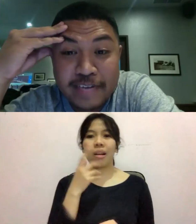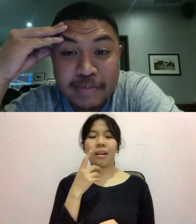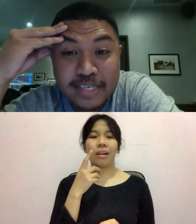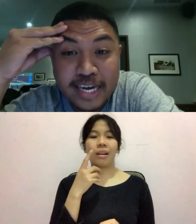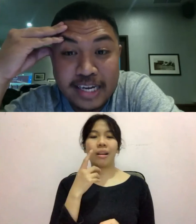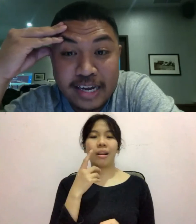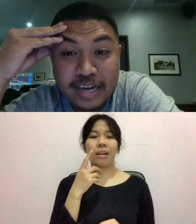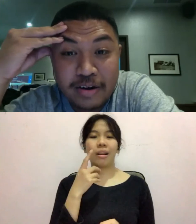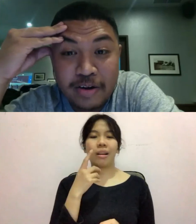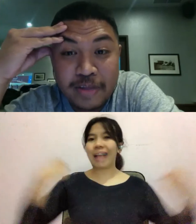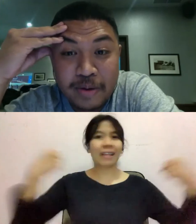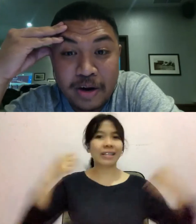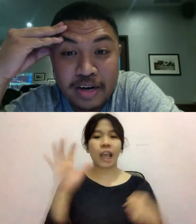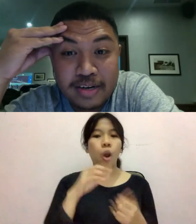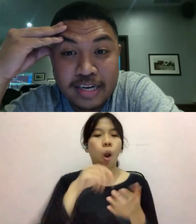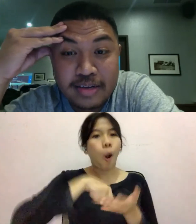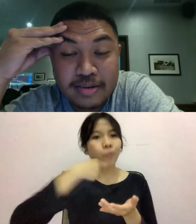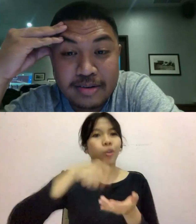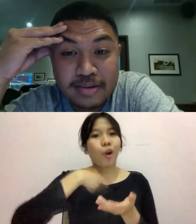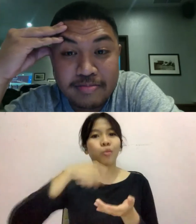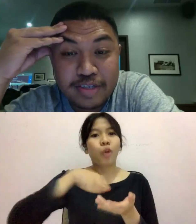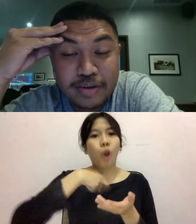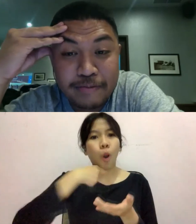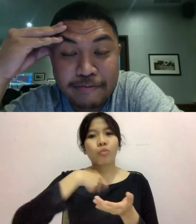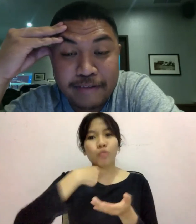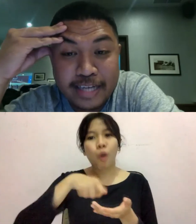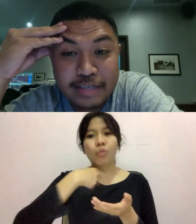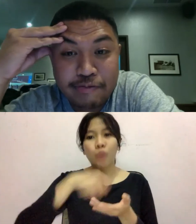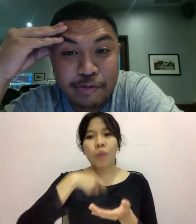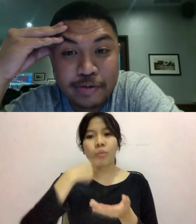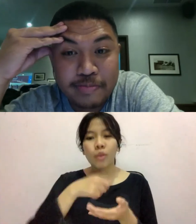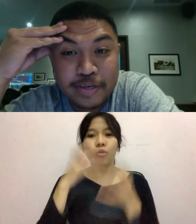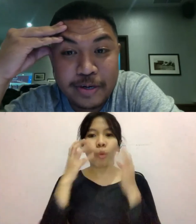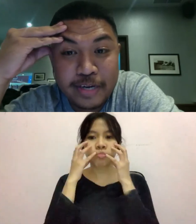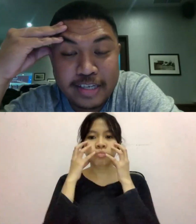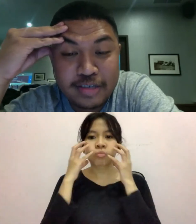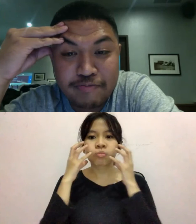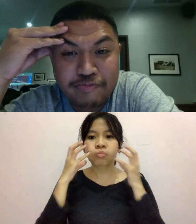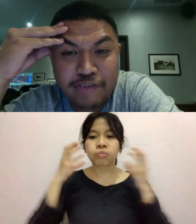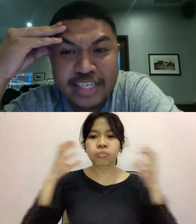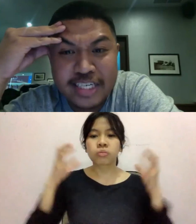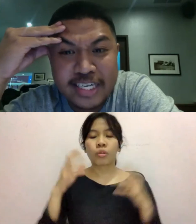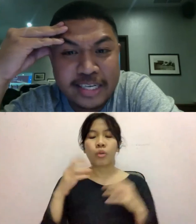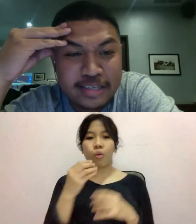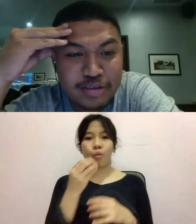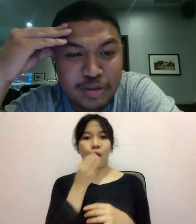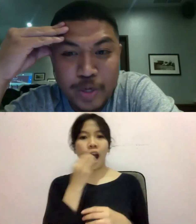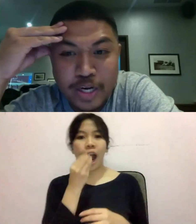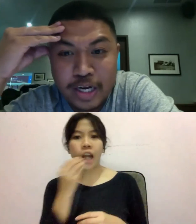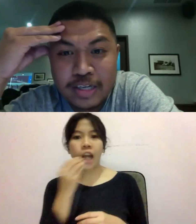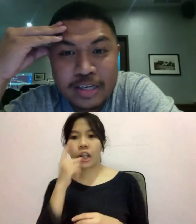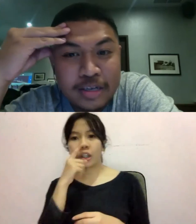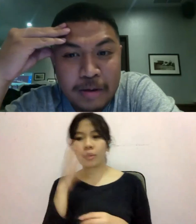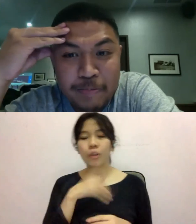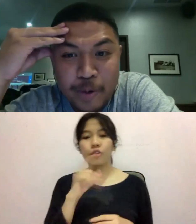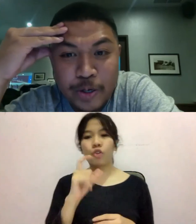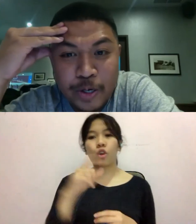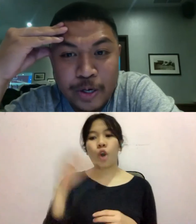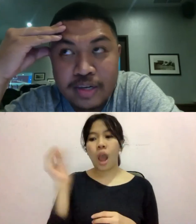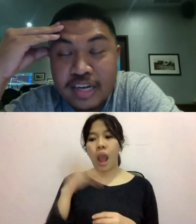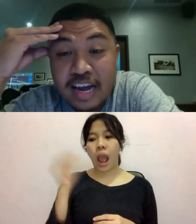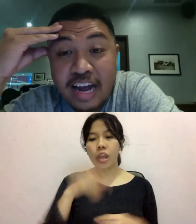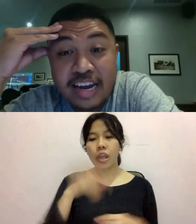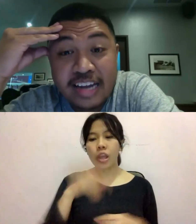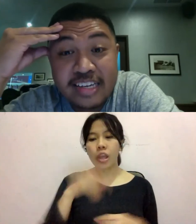5 times a day, and all of them are like fast food, you know, like fried chicken and soda and